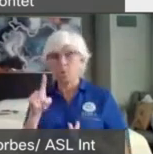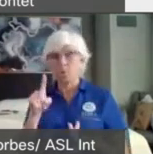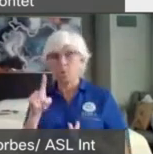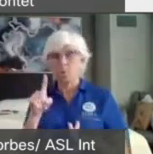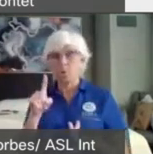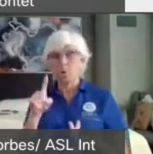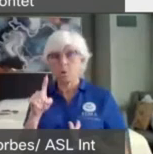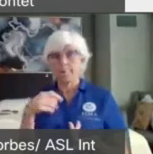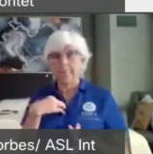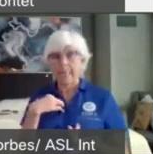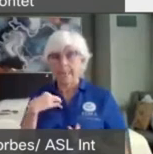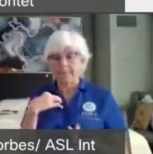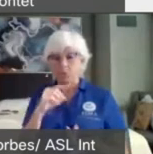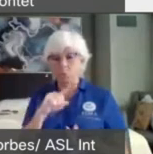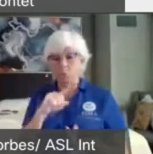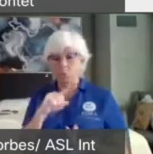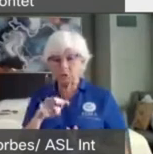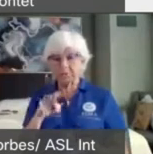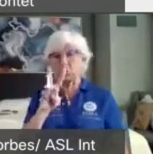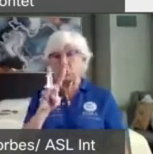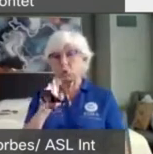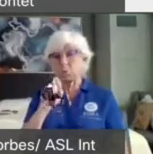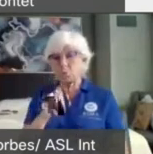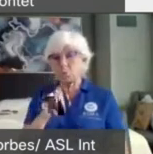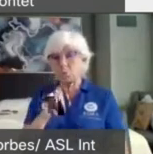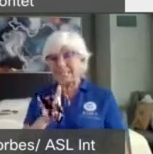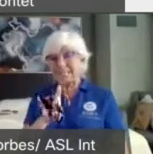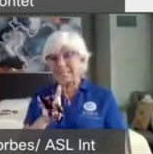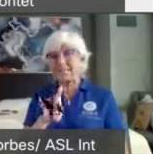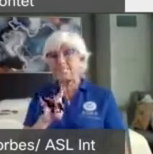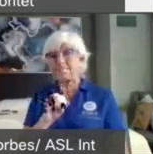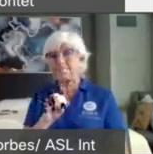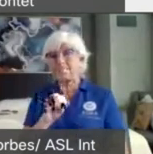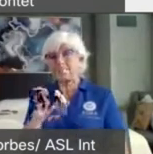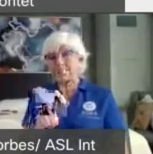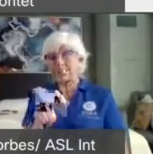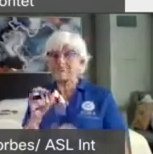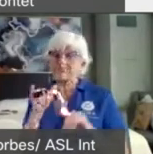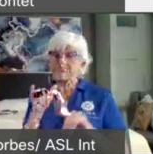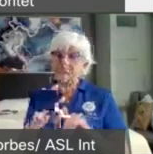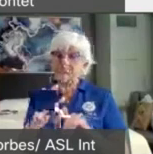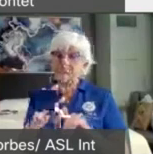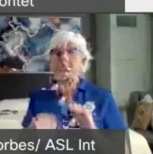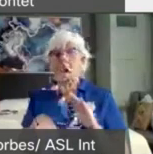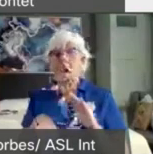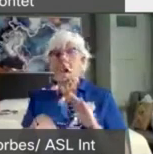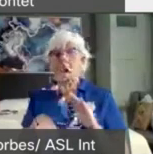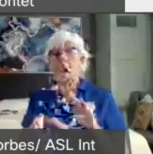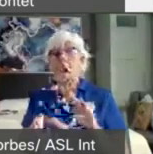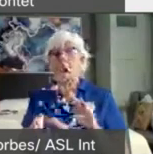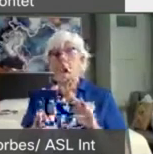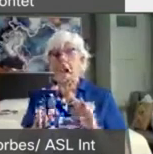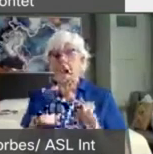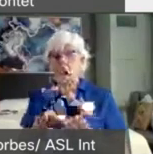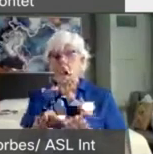it's 2.85% fixed for up to a maximum 30-year term. On the primary residence,